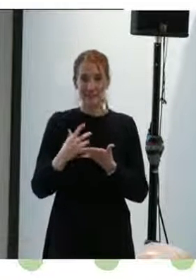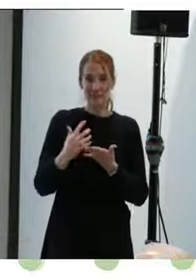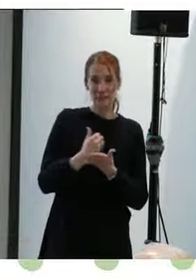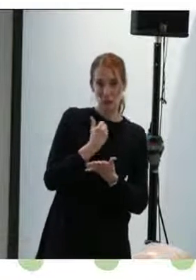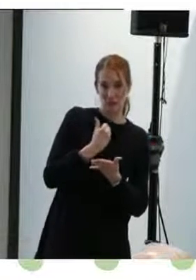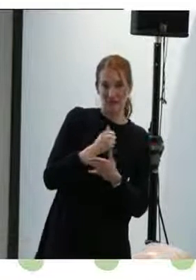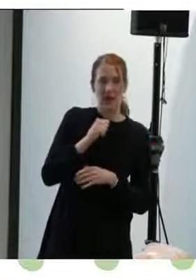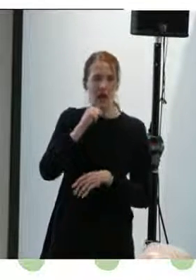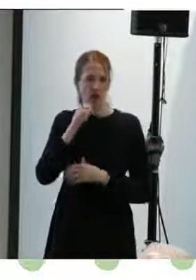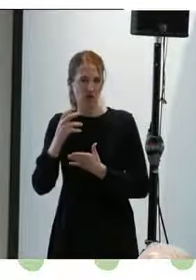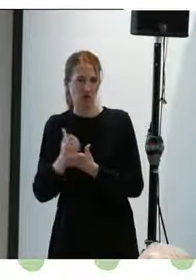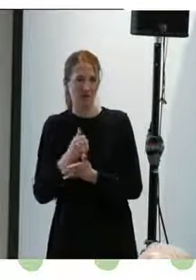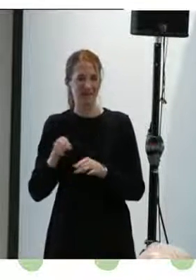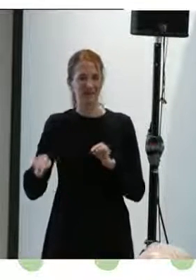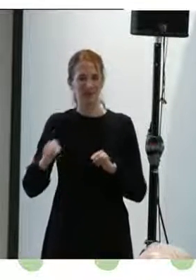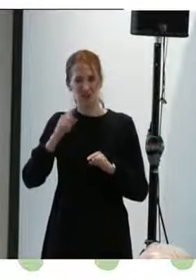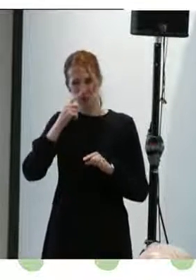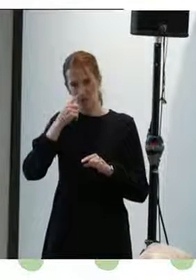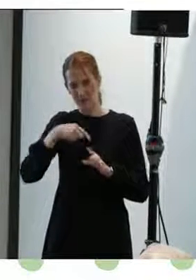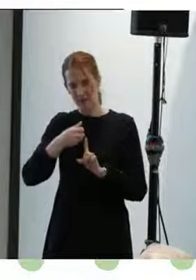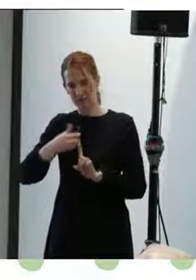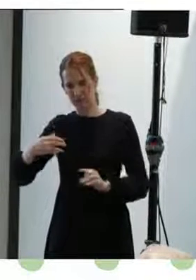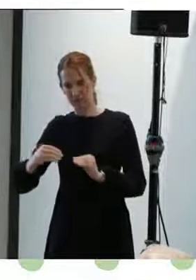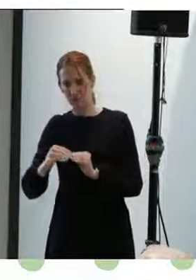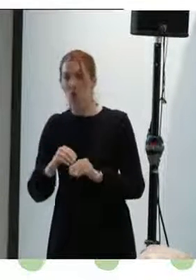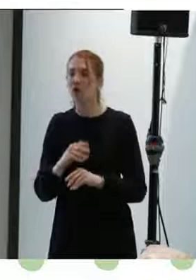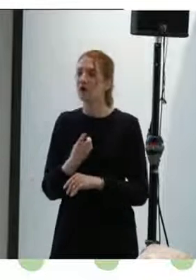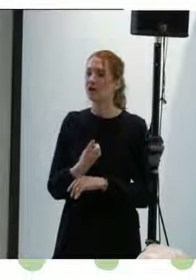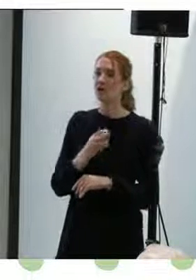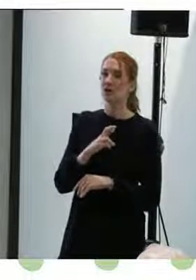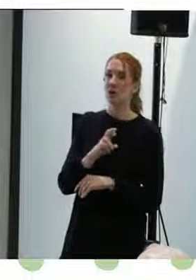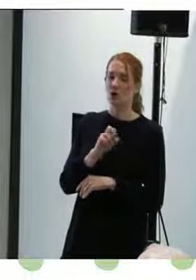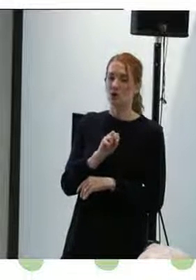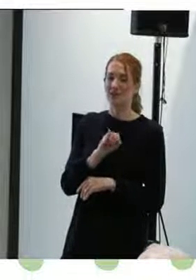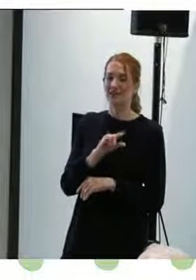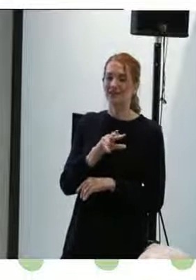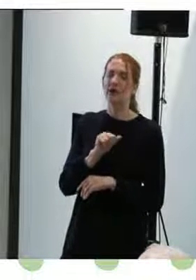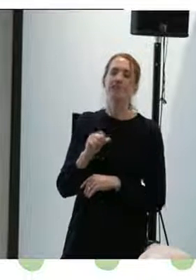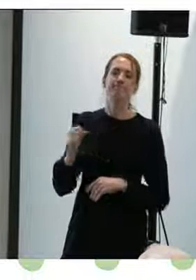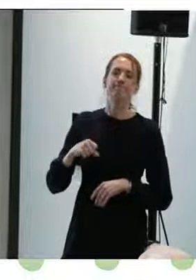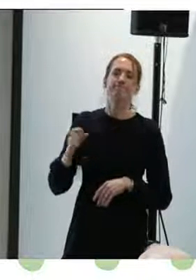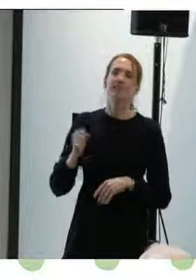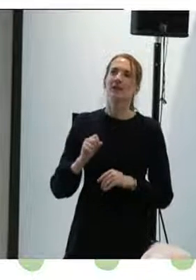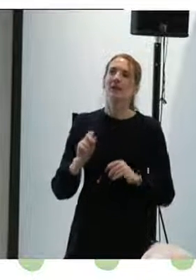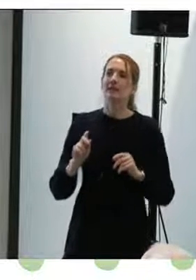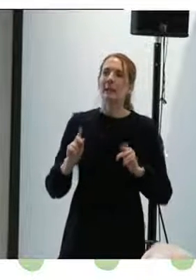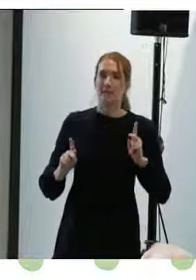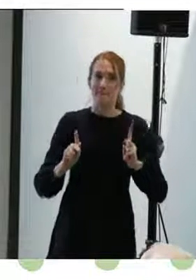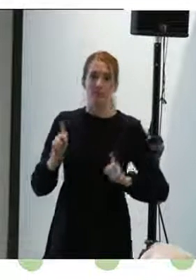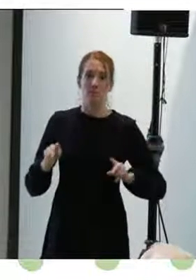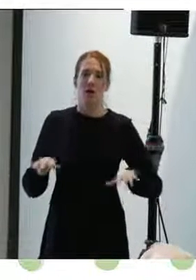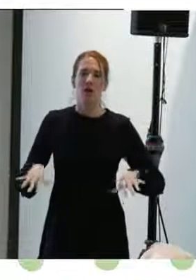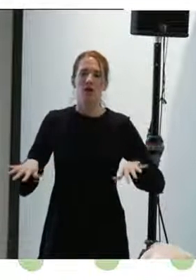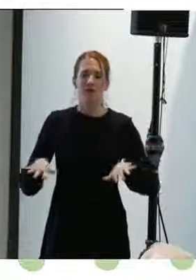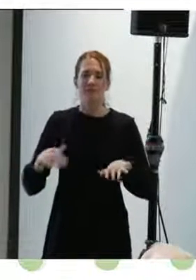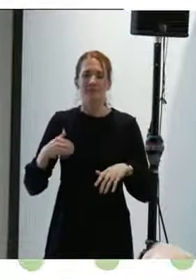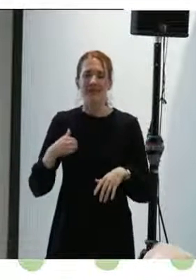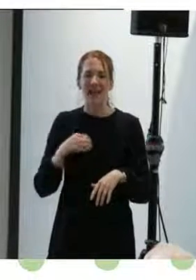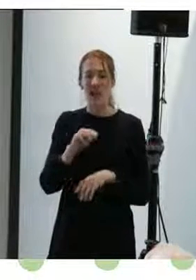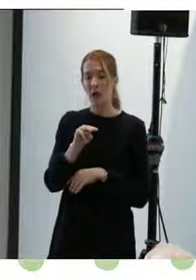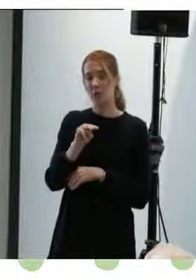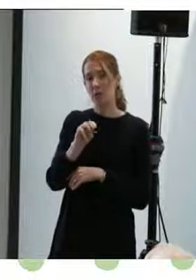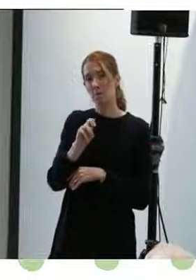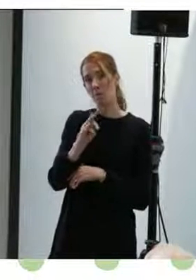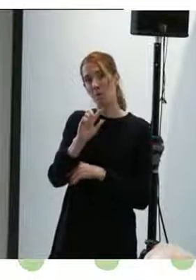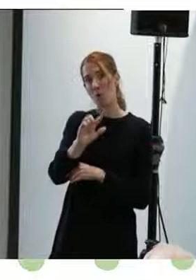speak a little more to that? Yeah, so people had created moral stories about who